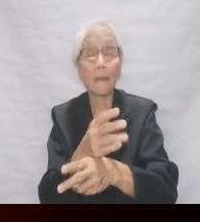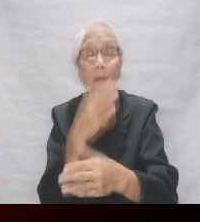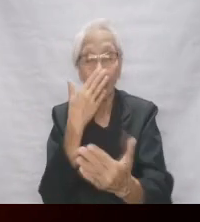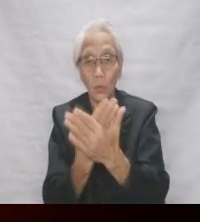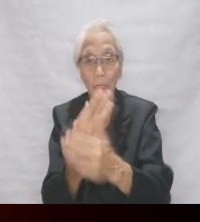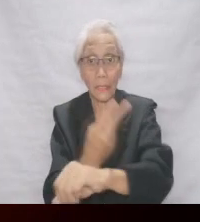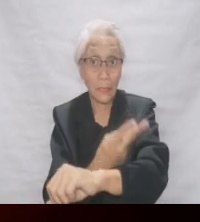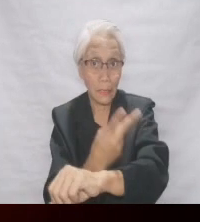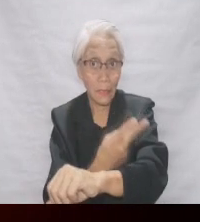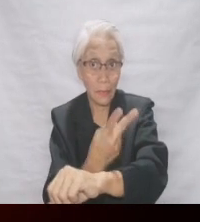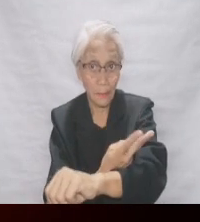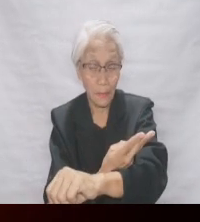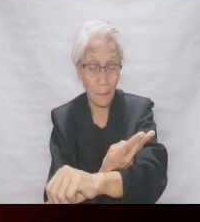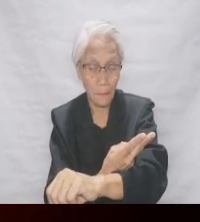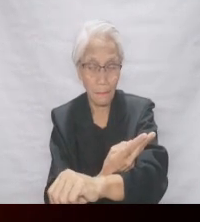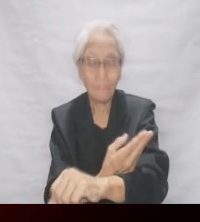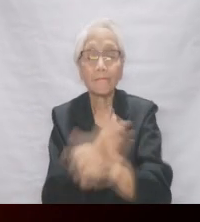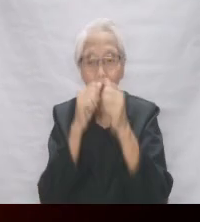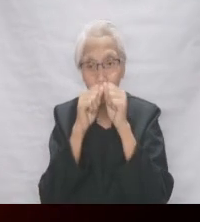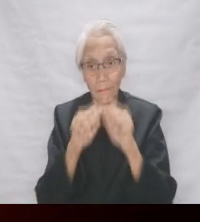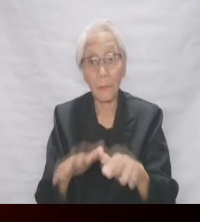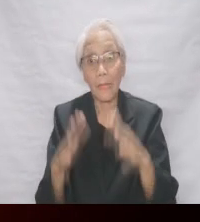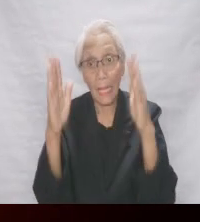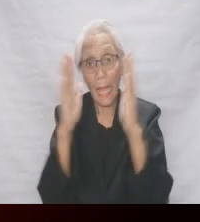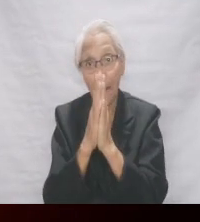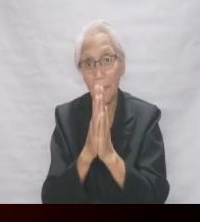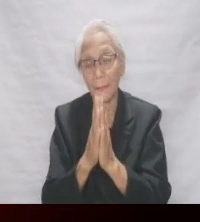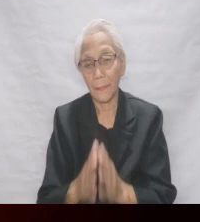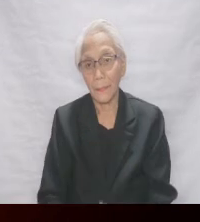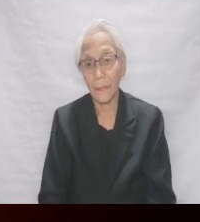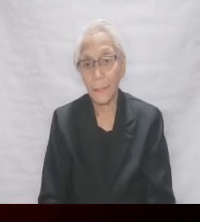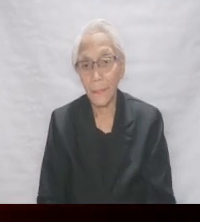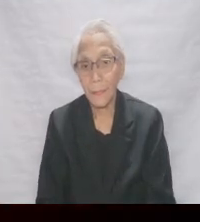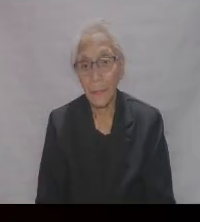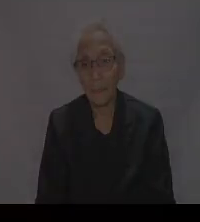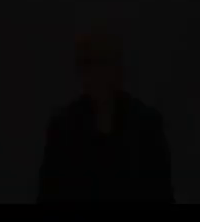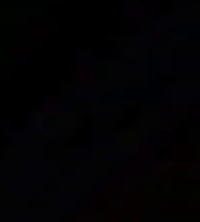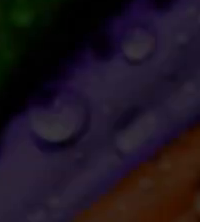Bantayan nawa tayo ng mabuting pastol. Amen.